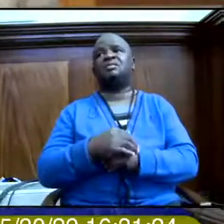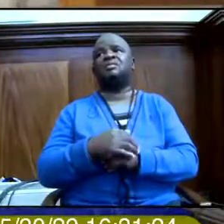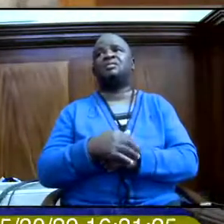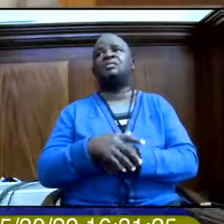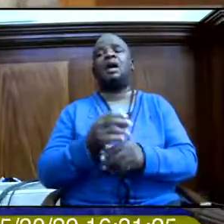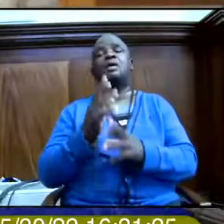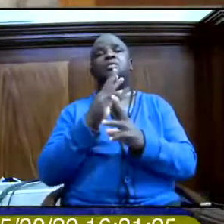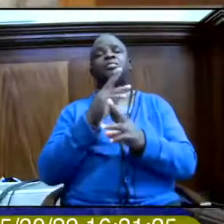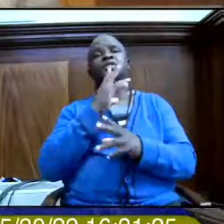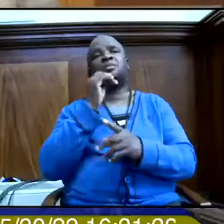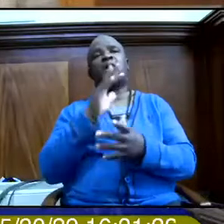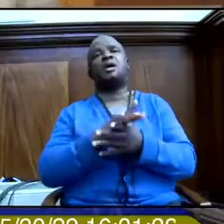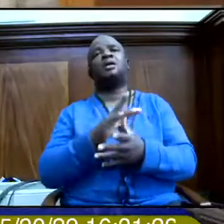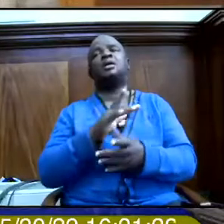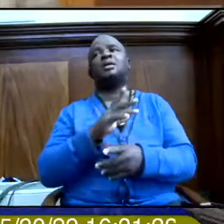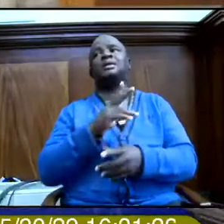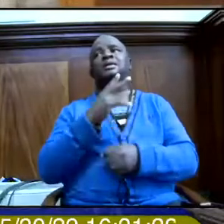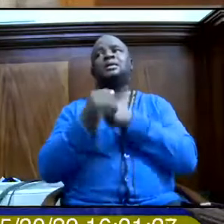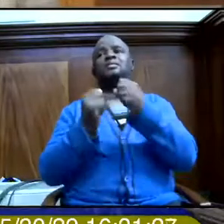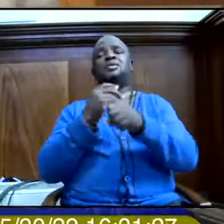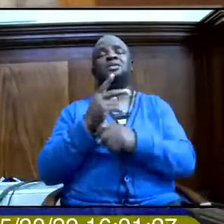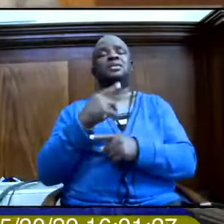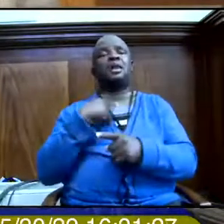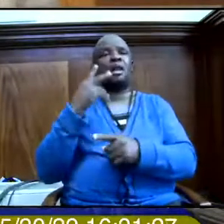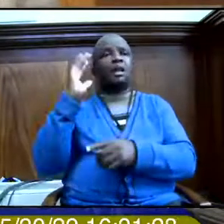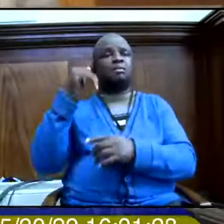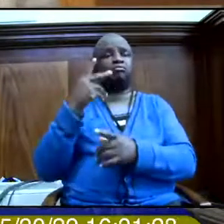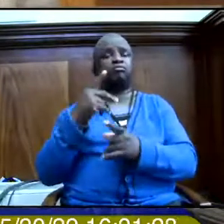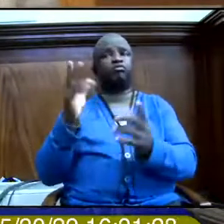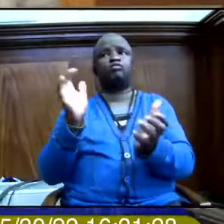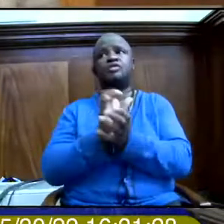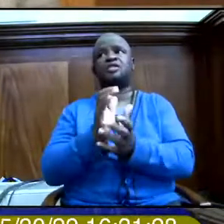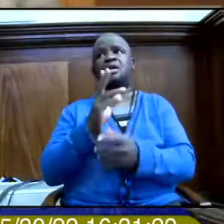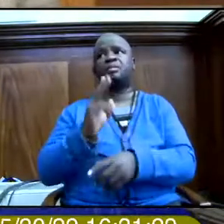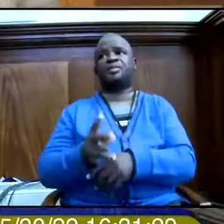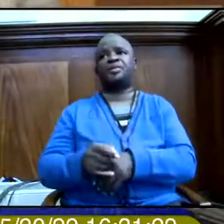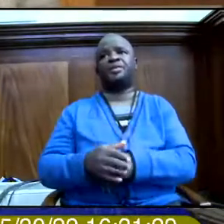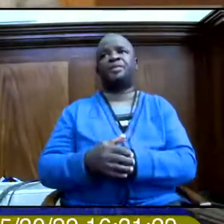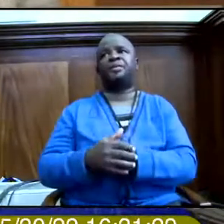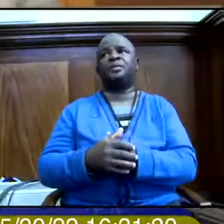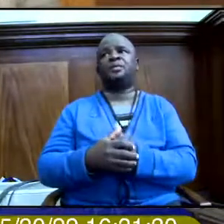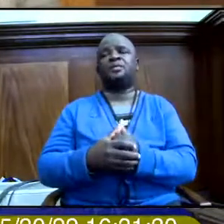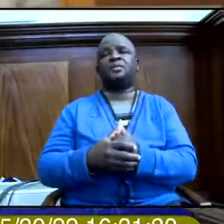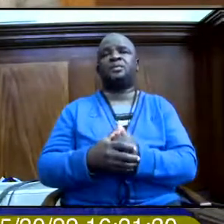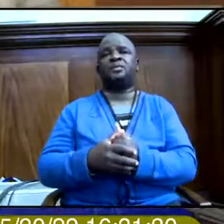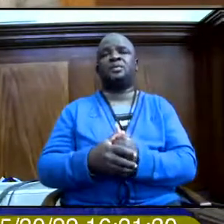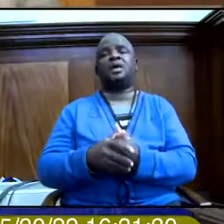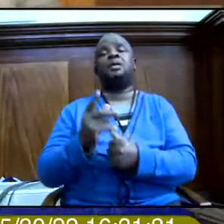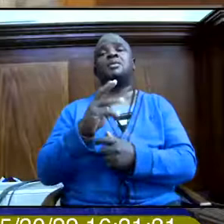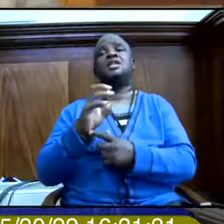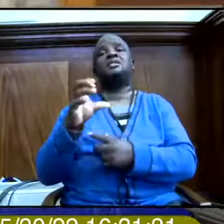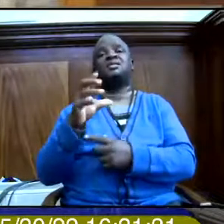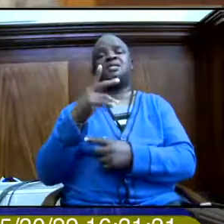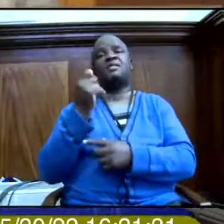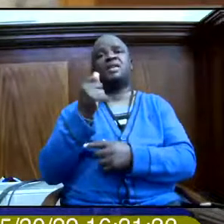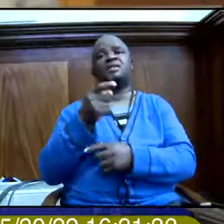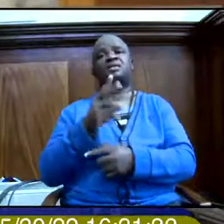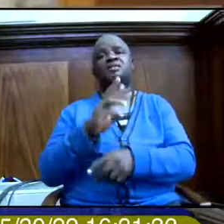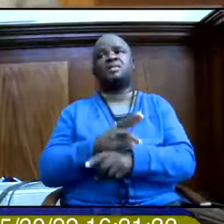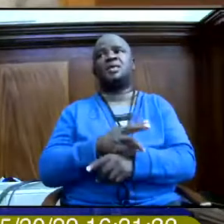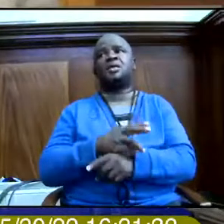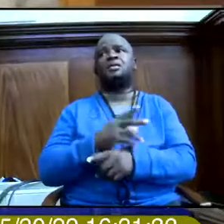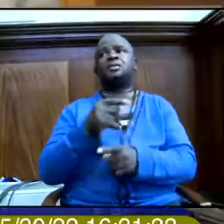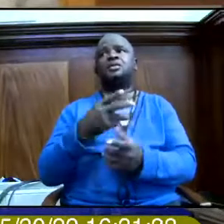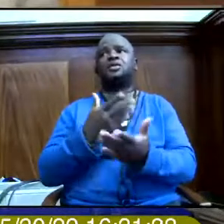i hope madam speaker next year will be converging again the the embassy of finance